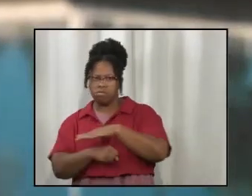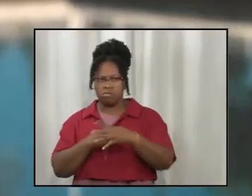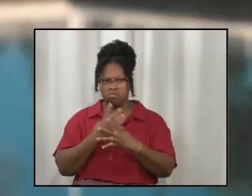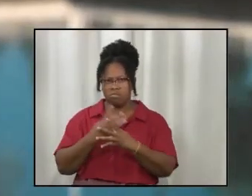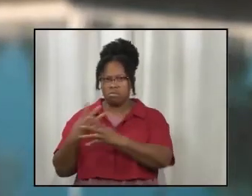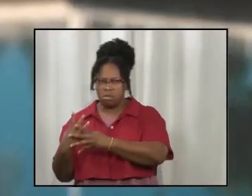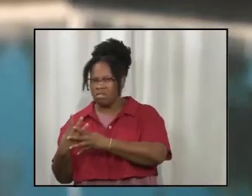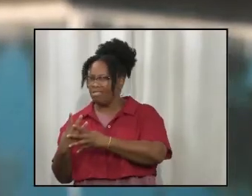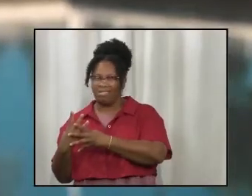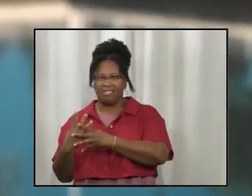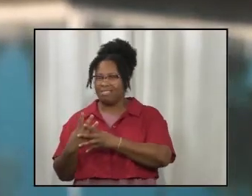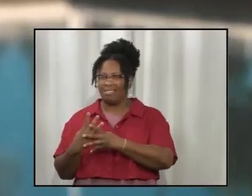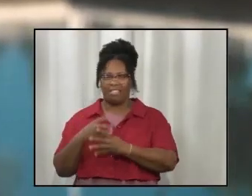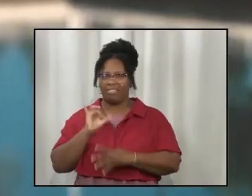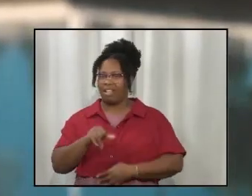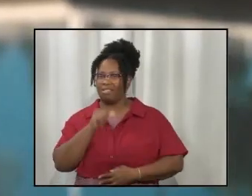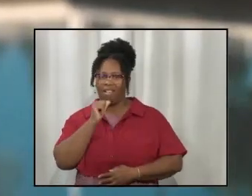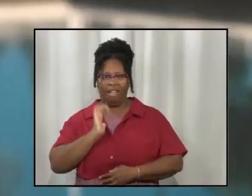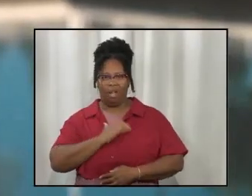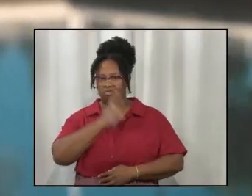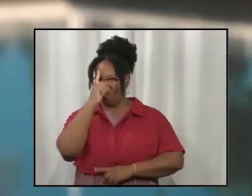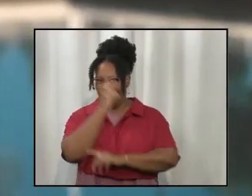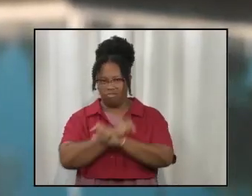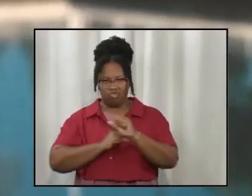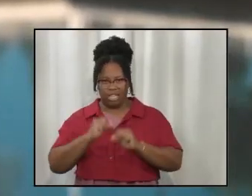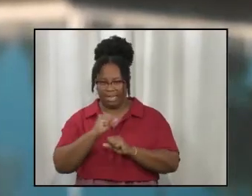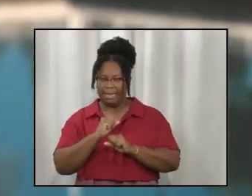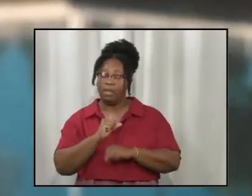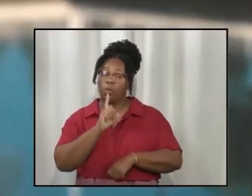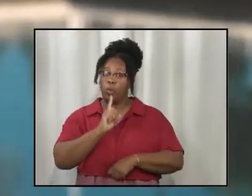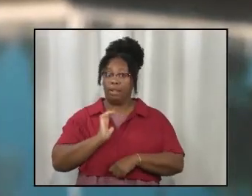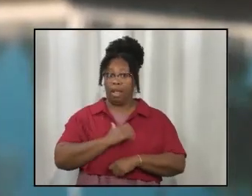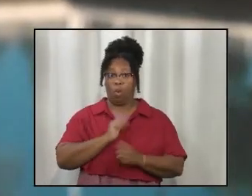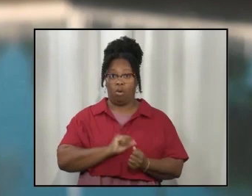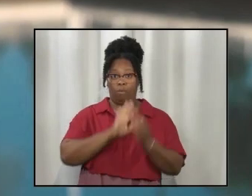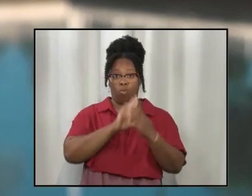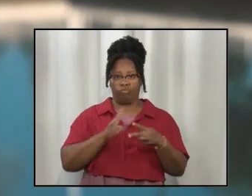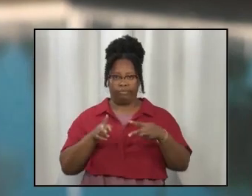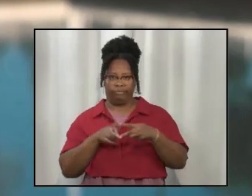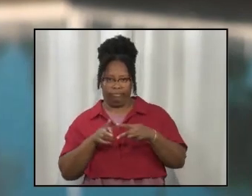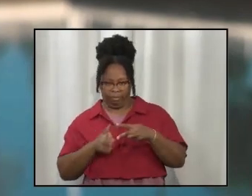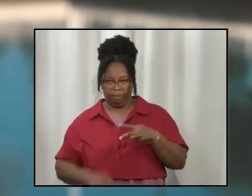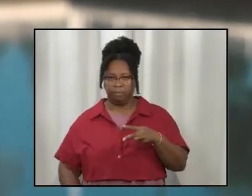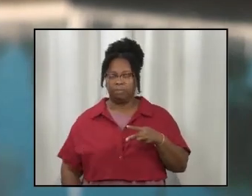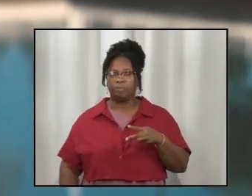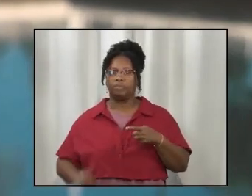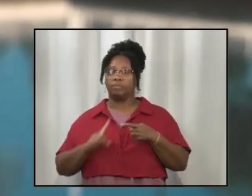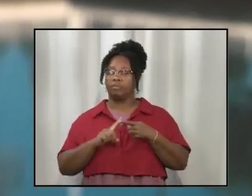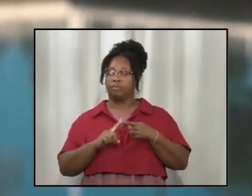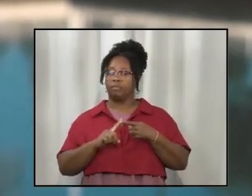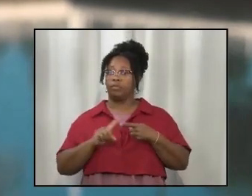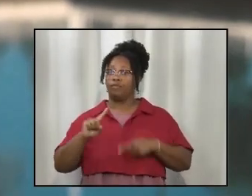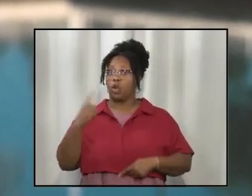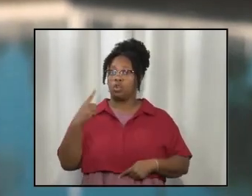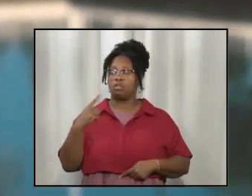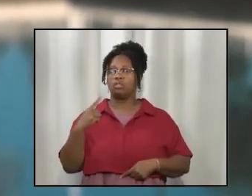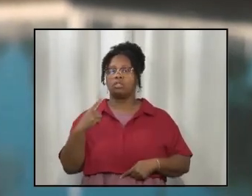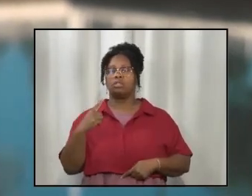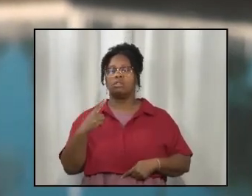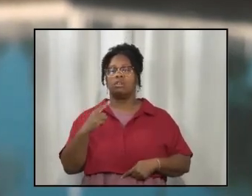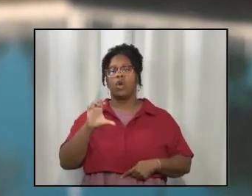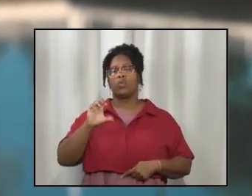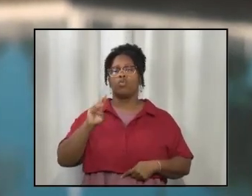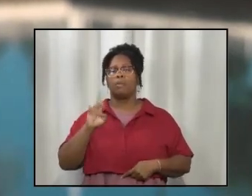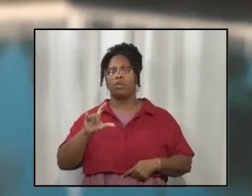through prosecution. Here, I look at it really in two different ways. First of all, we have to do a better job within the criminal